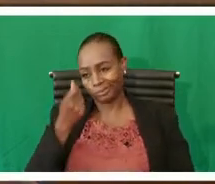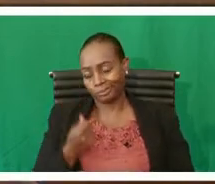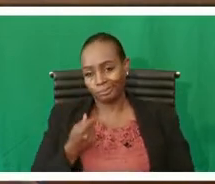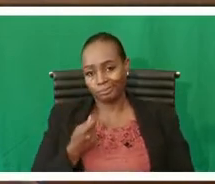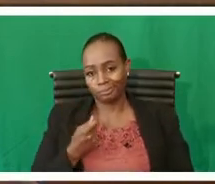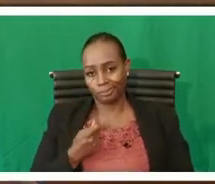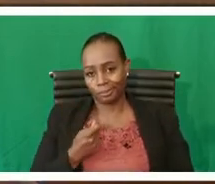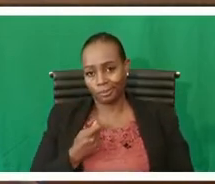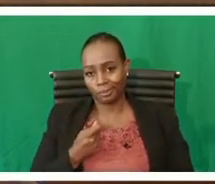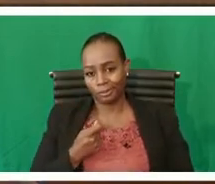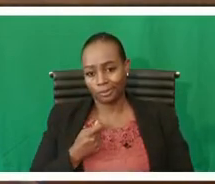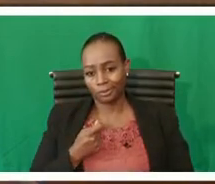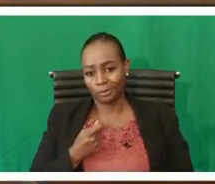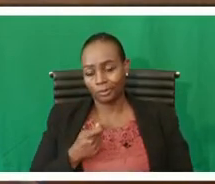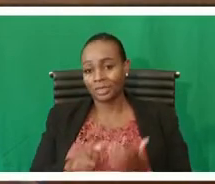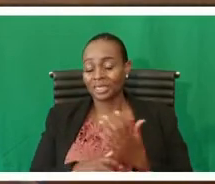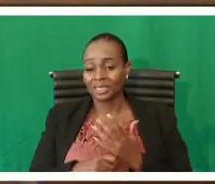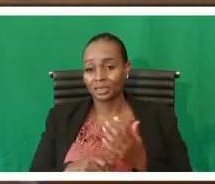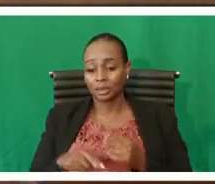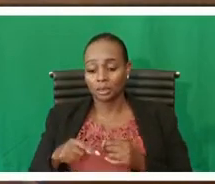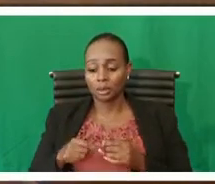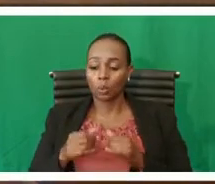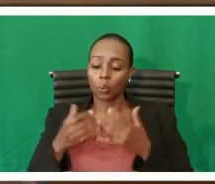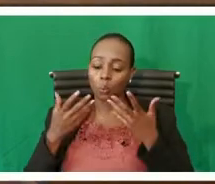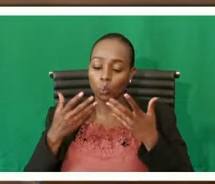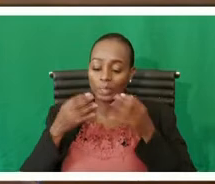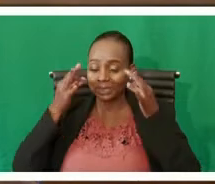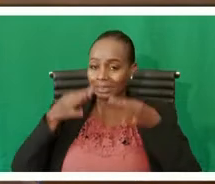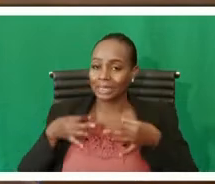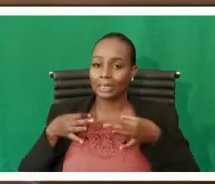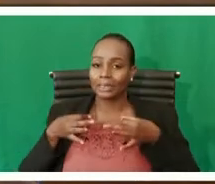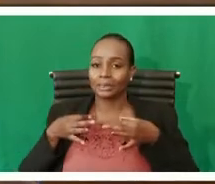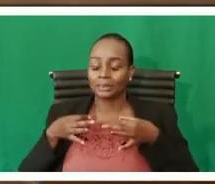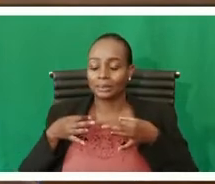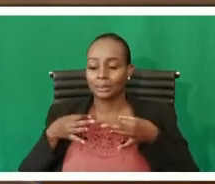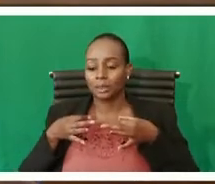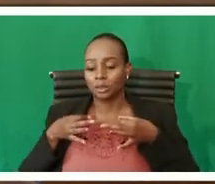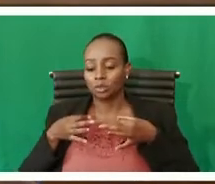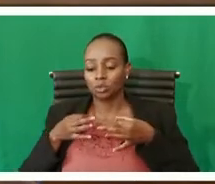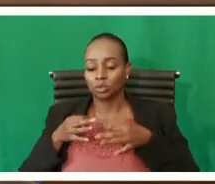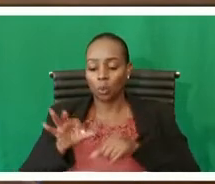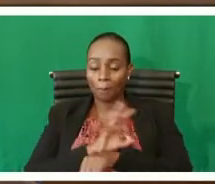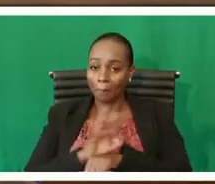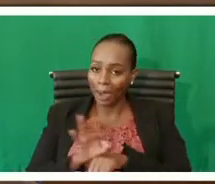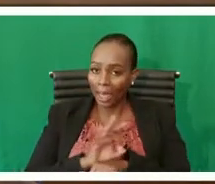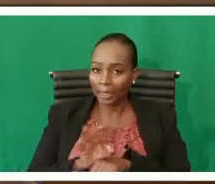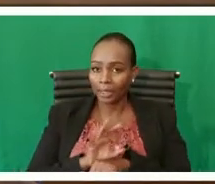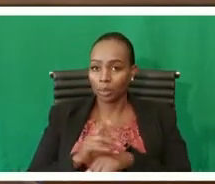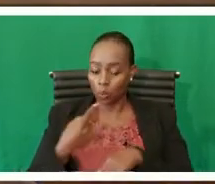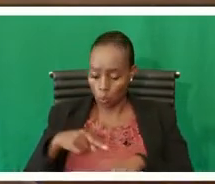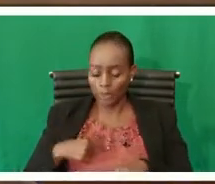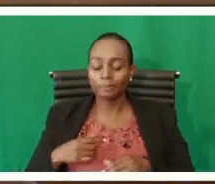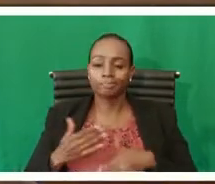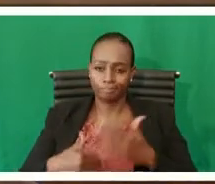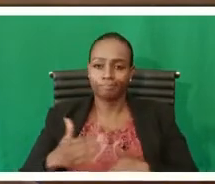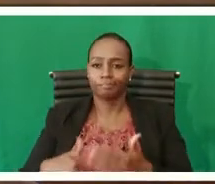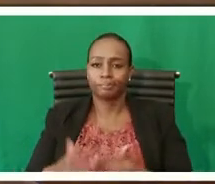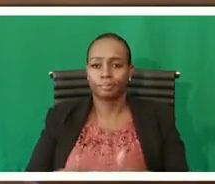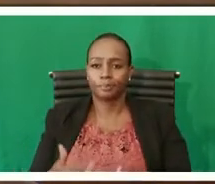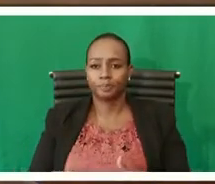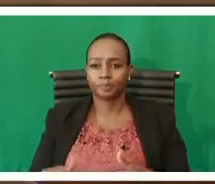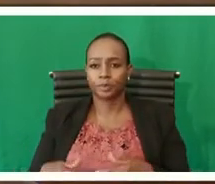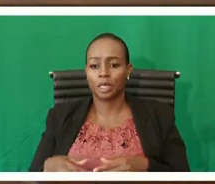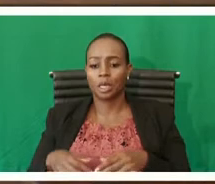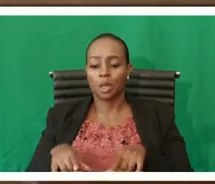We intervened to implement a mandatory recovery plan, and this is in progress. We lifted the intervention